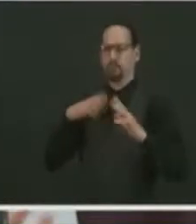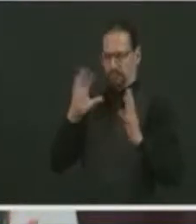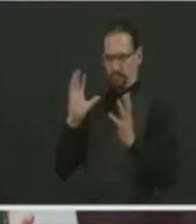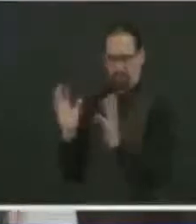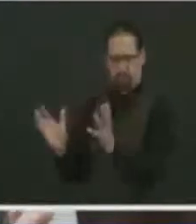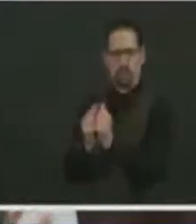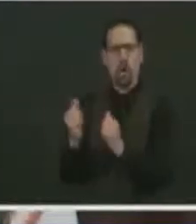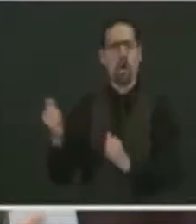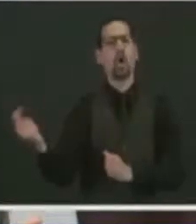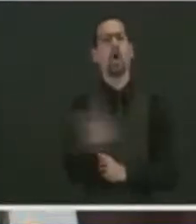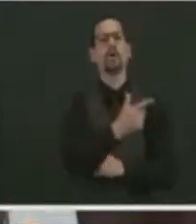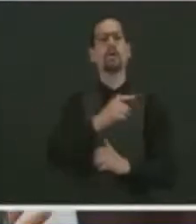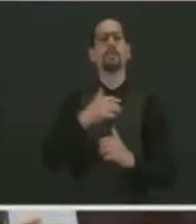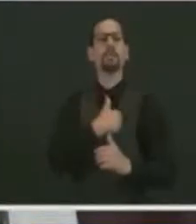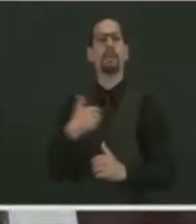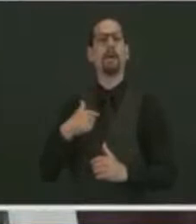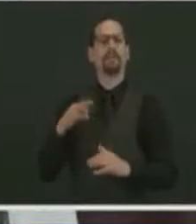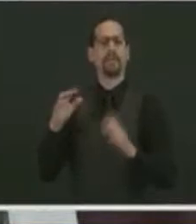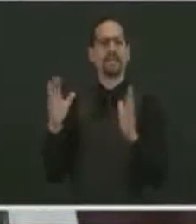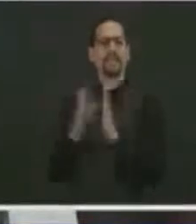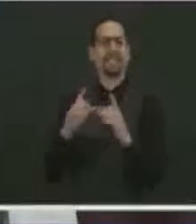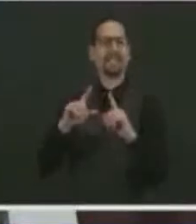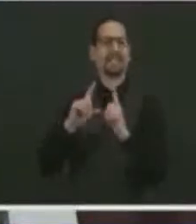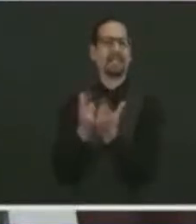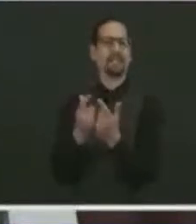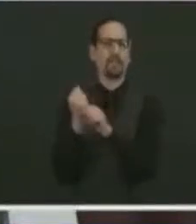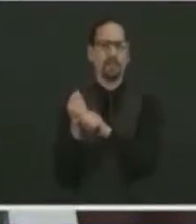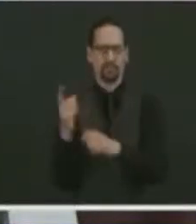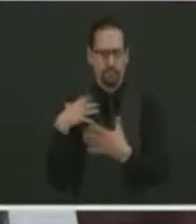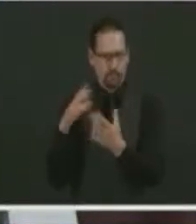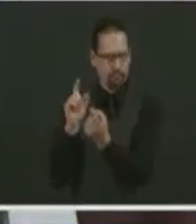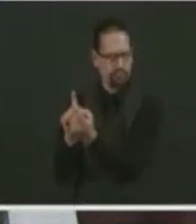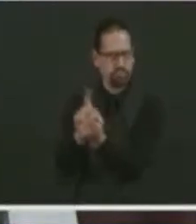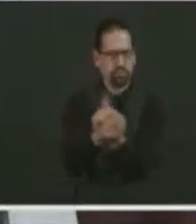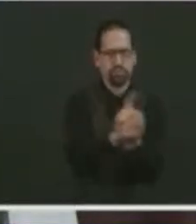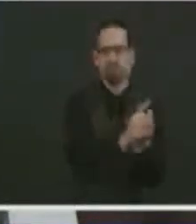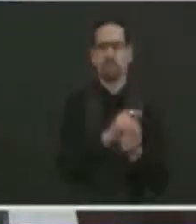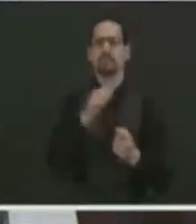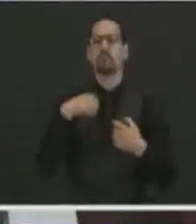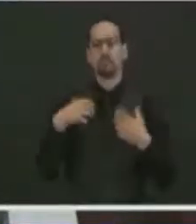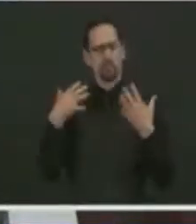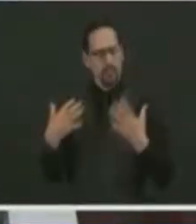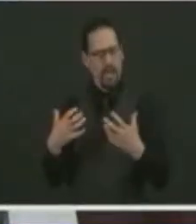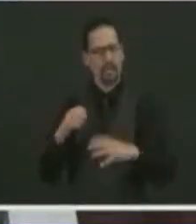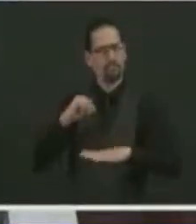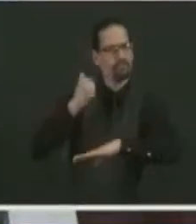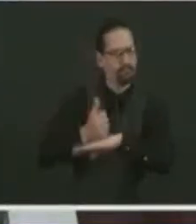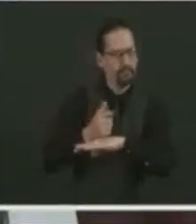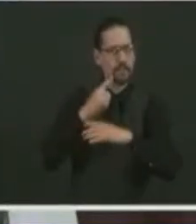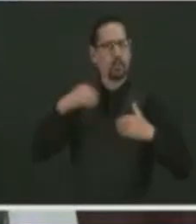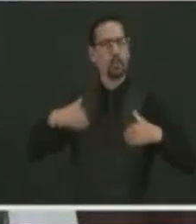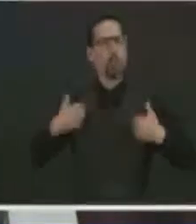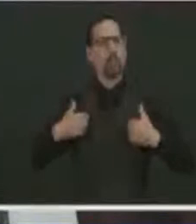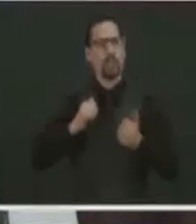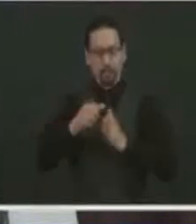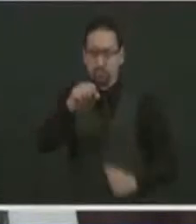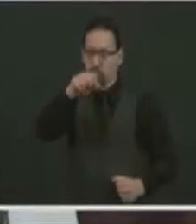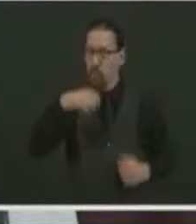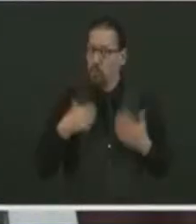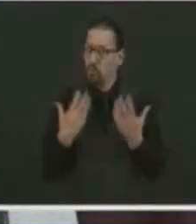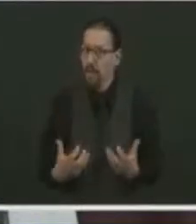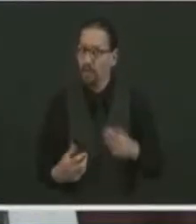By the way, that's exactly what we're doing. So let me be clear. I want to enable youth sports. There will be youth sports this summer in Rhode Island.